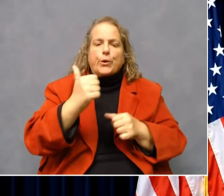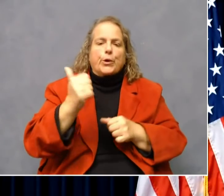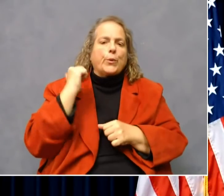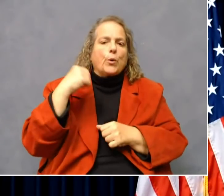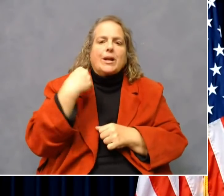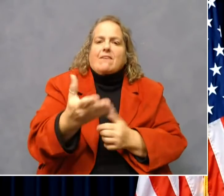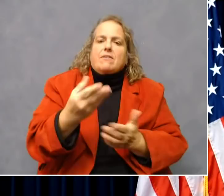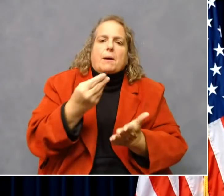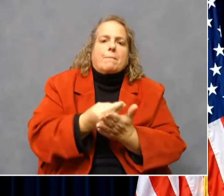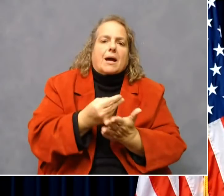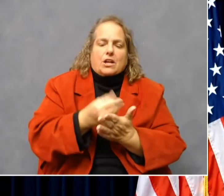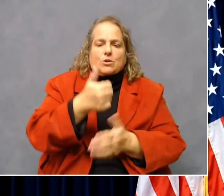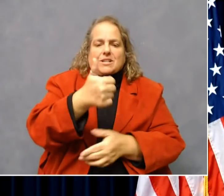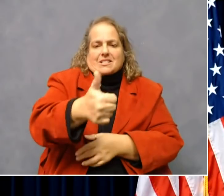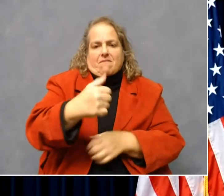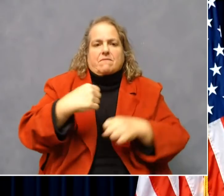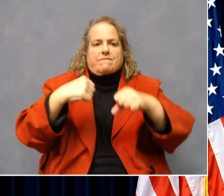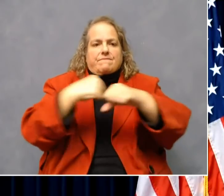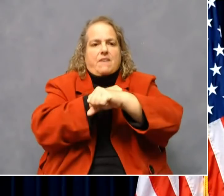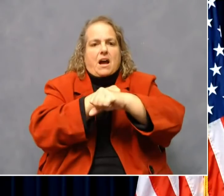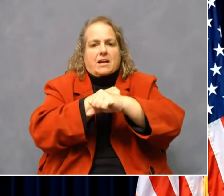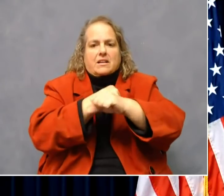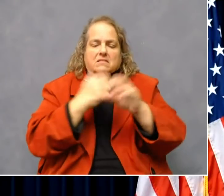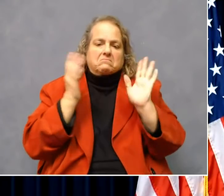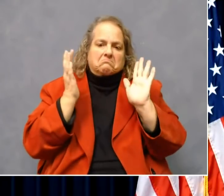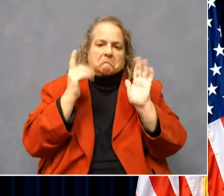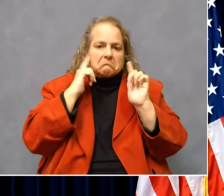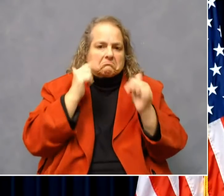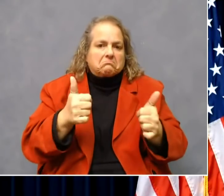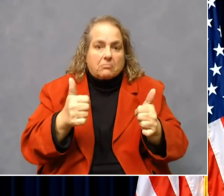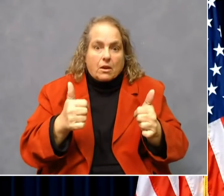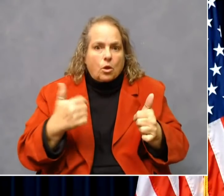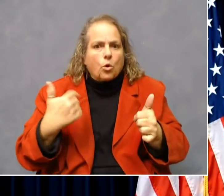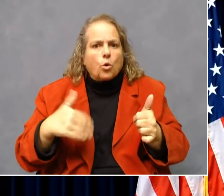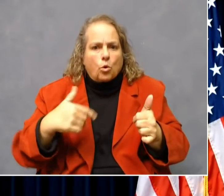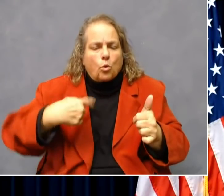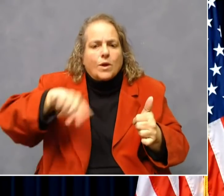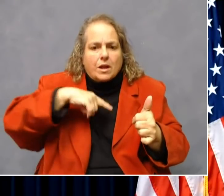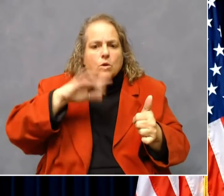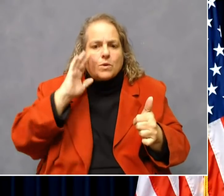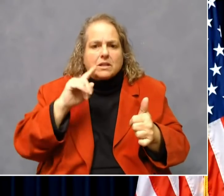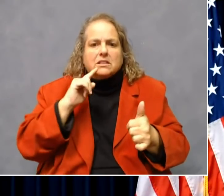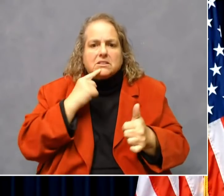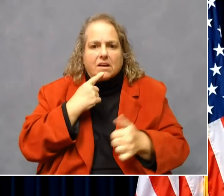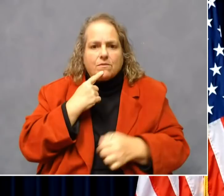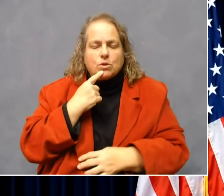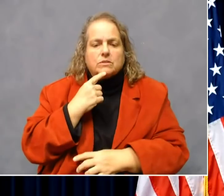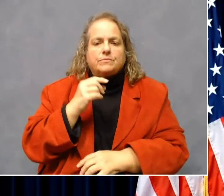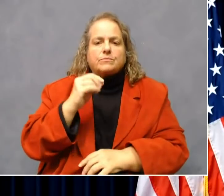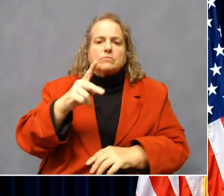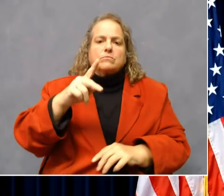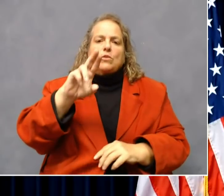own. Ryan Van Velzer for WFPL with our final question, because we are past 5 o'clock.